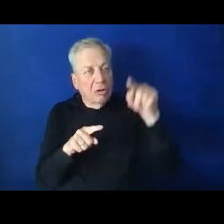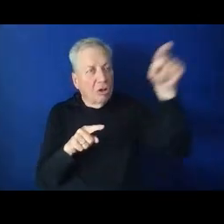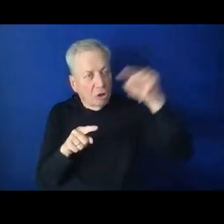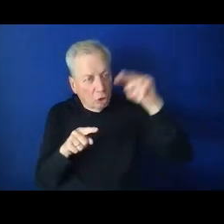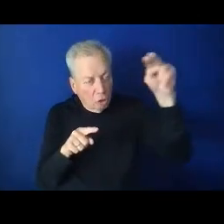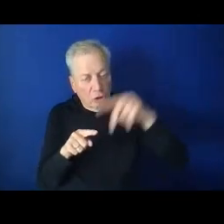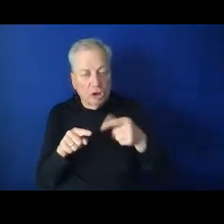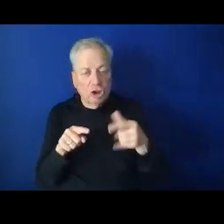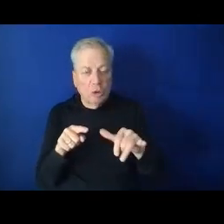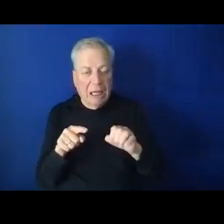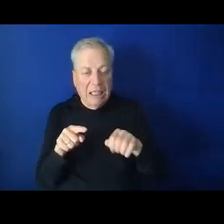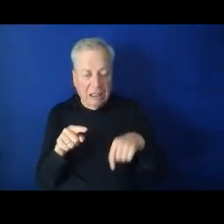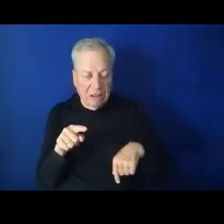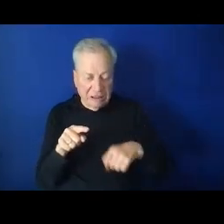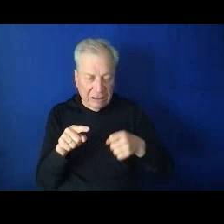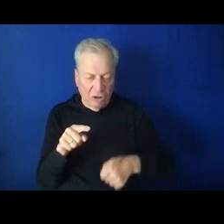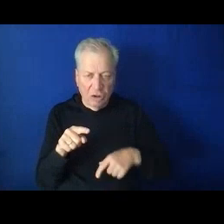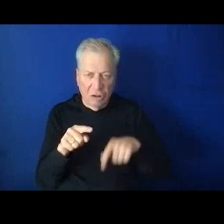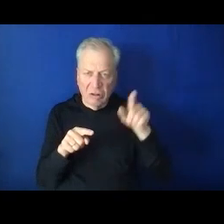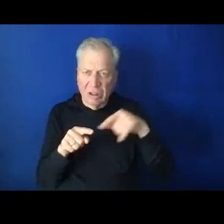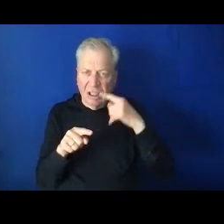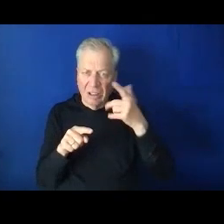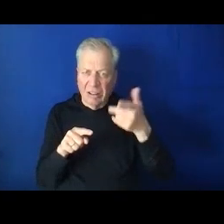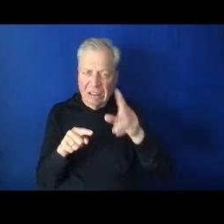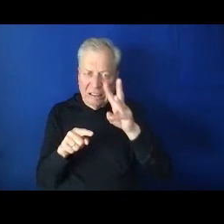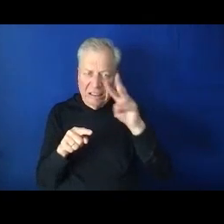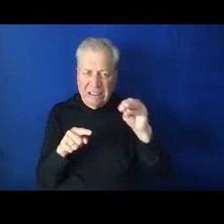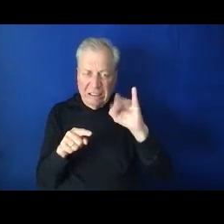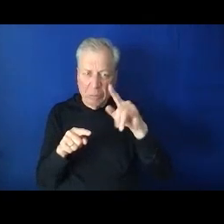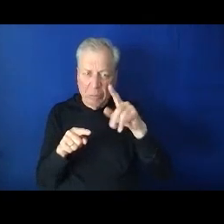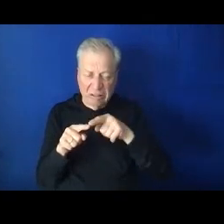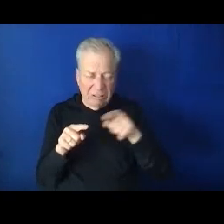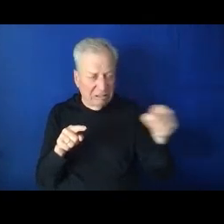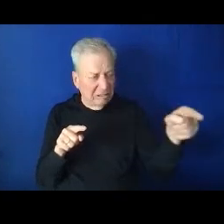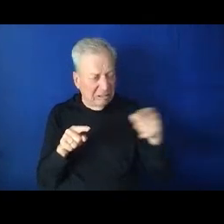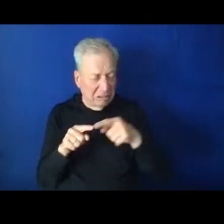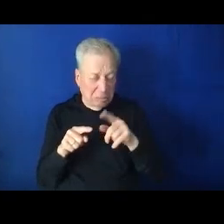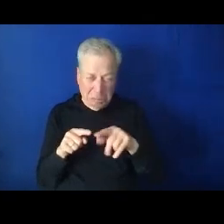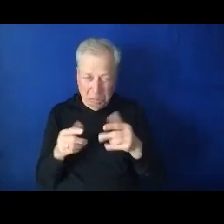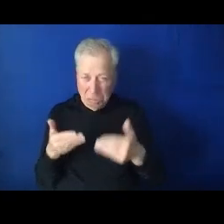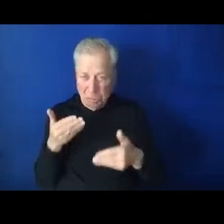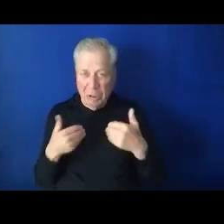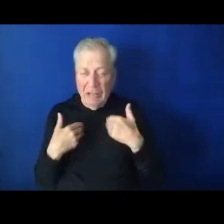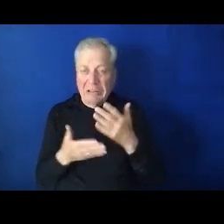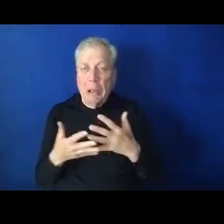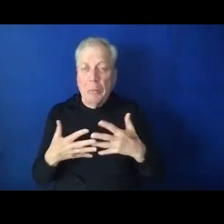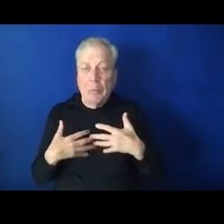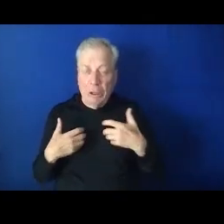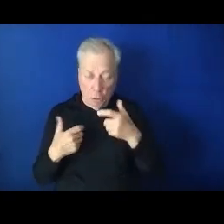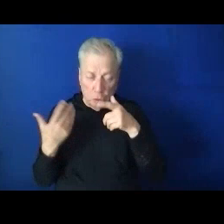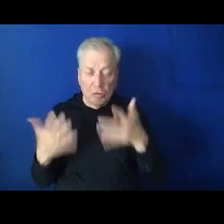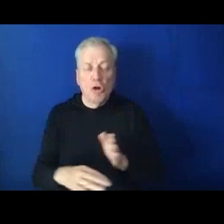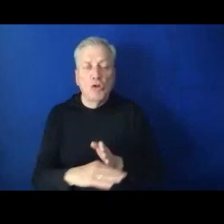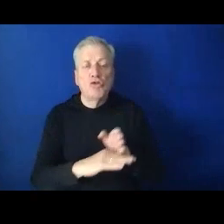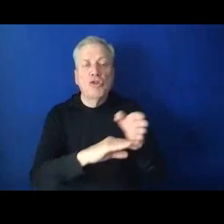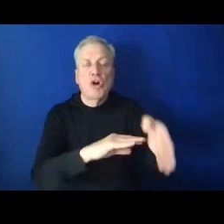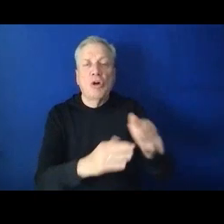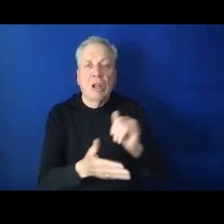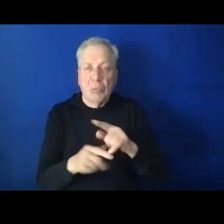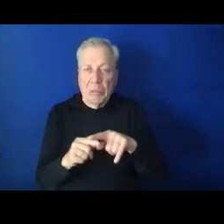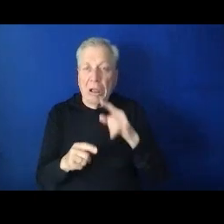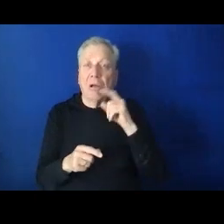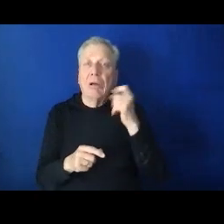in the south. You're right, 60 miles as a crow flies. I think there probably have been some bears that have gotten across there, but it's loaded